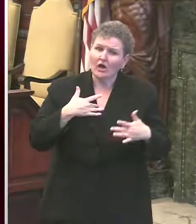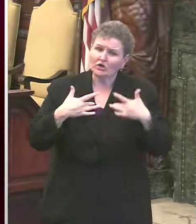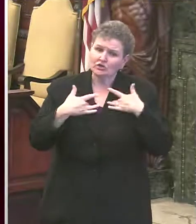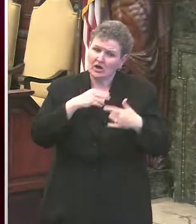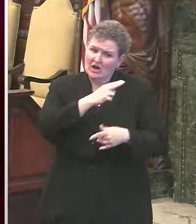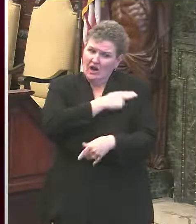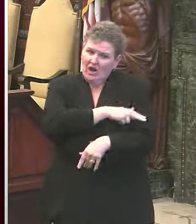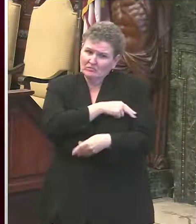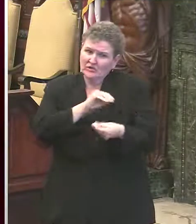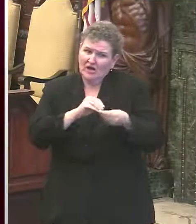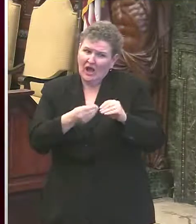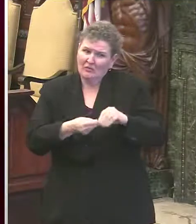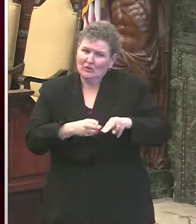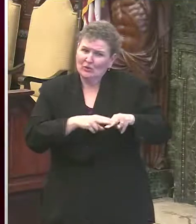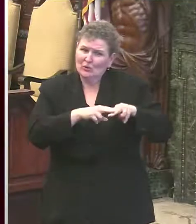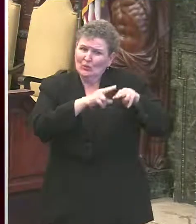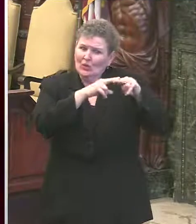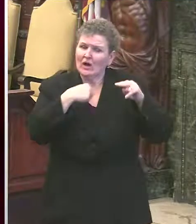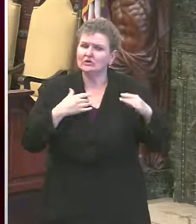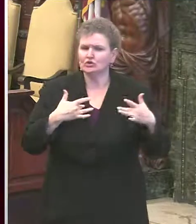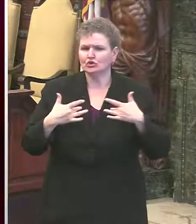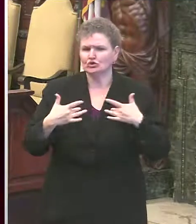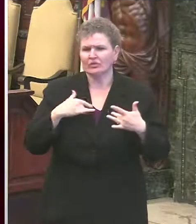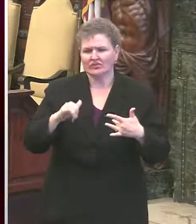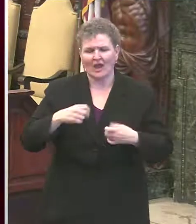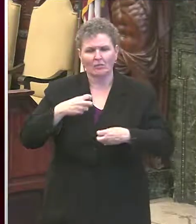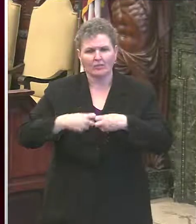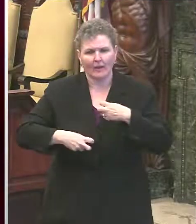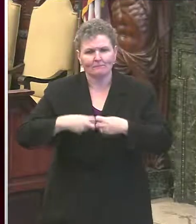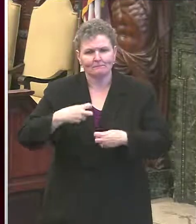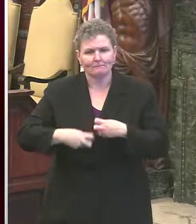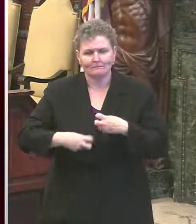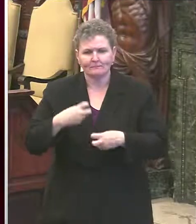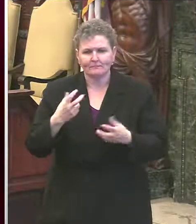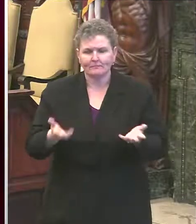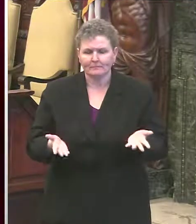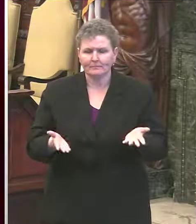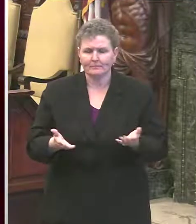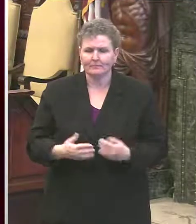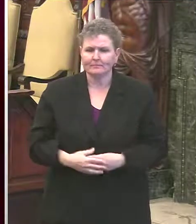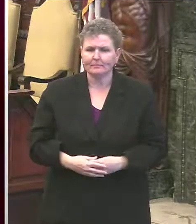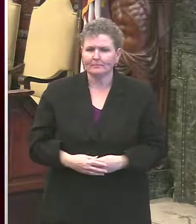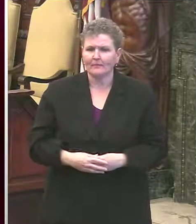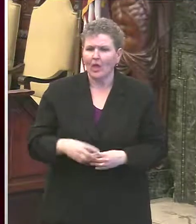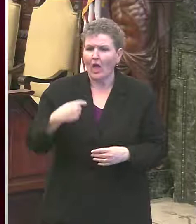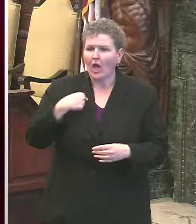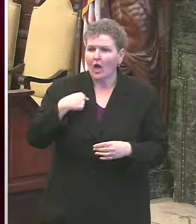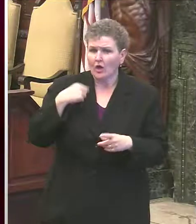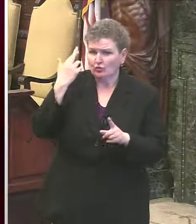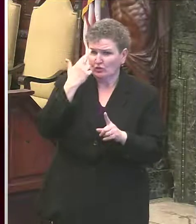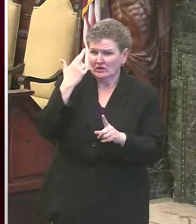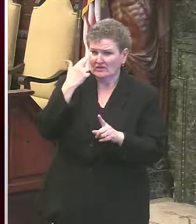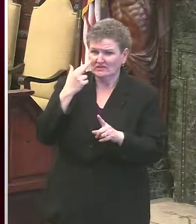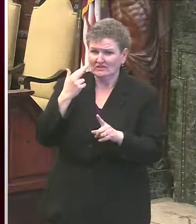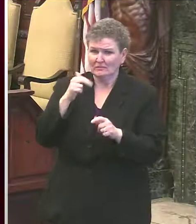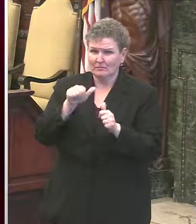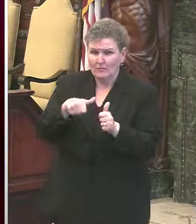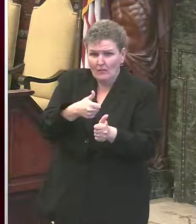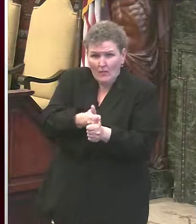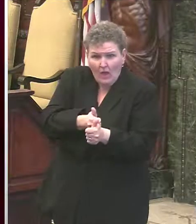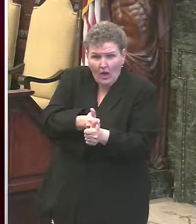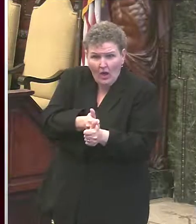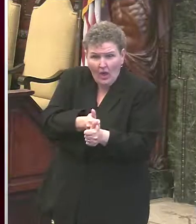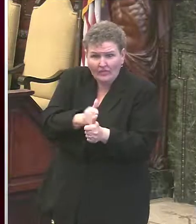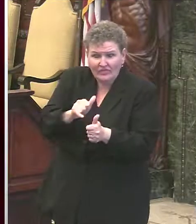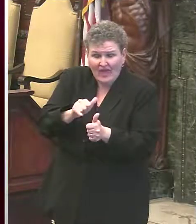up, that's a problem. And I don't know what the reasoning or all the rationale behind other jurisdictions making